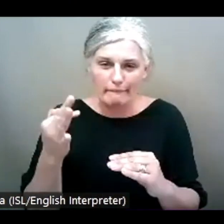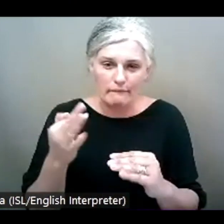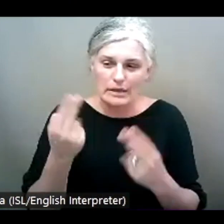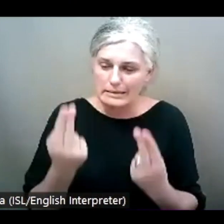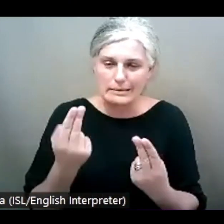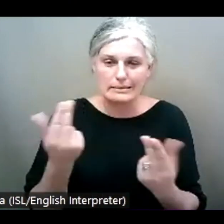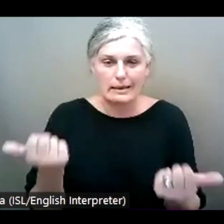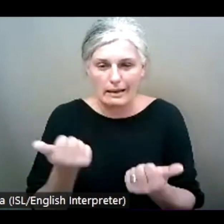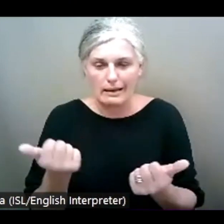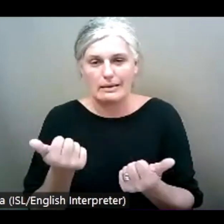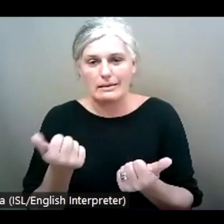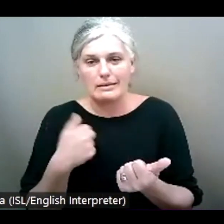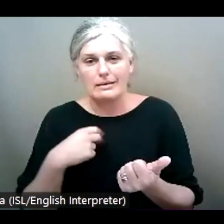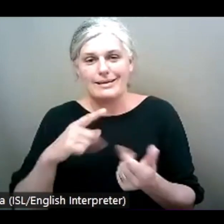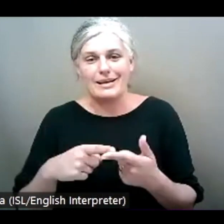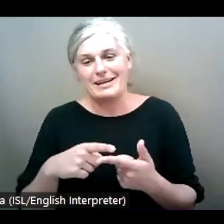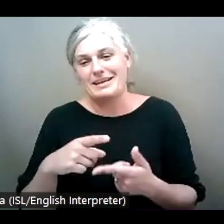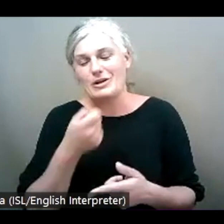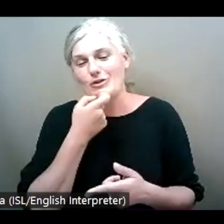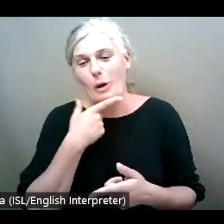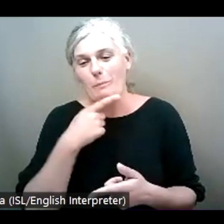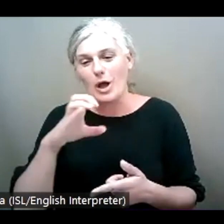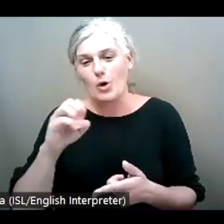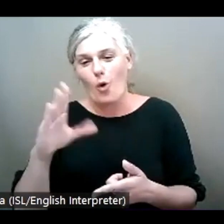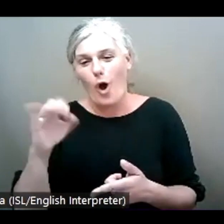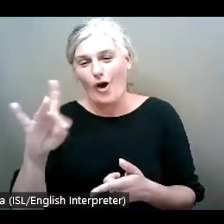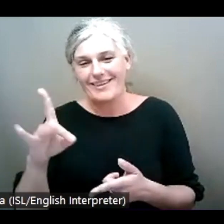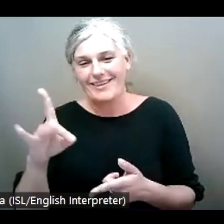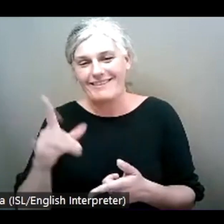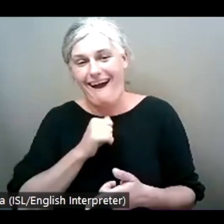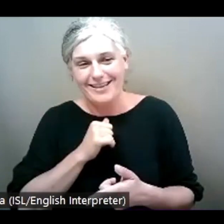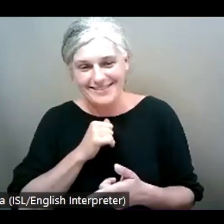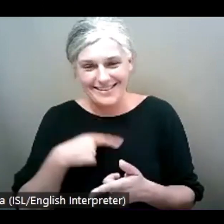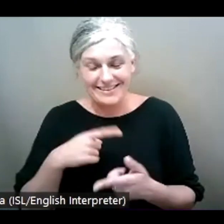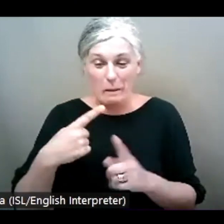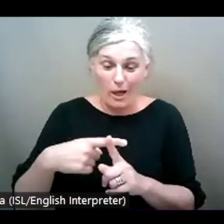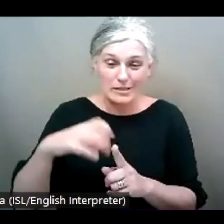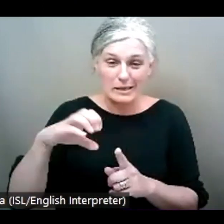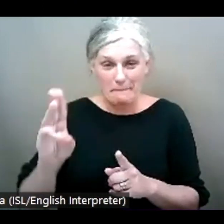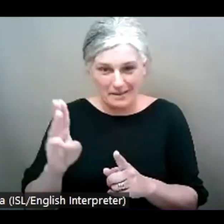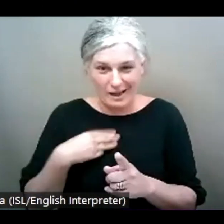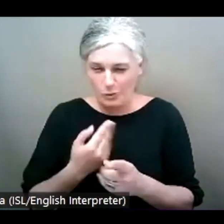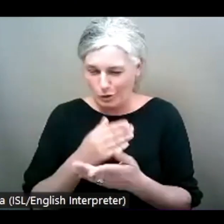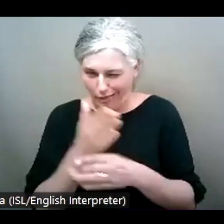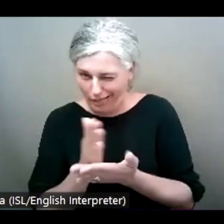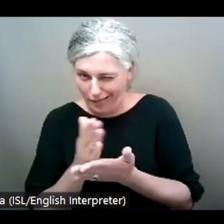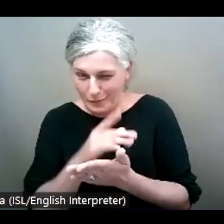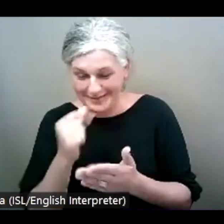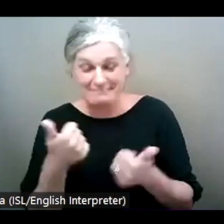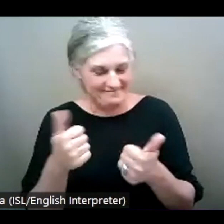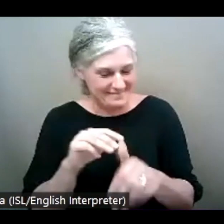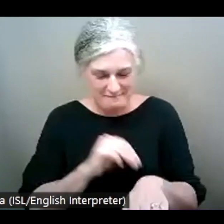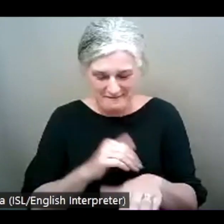I double two actions and CP. You have a clue what I'm saying. You jump in,